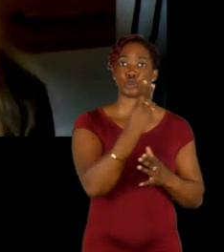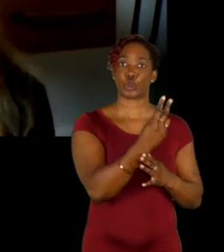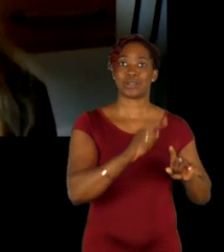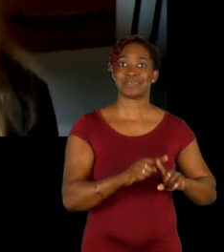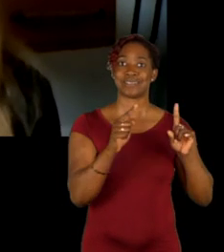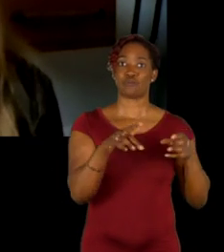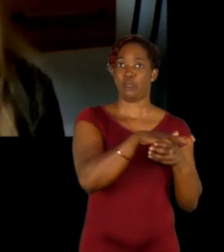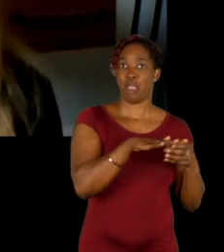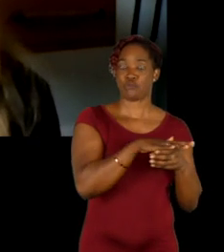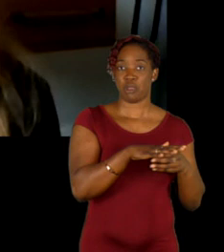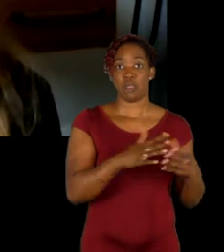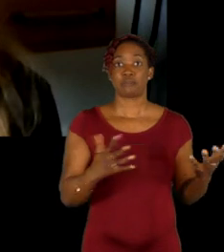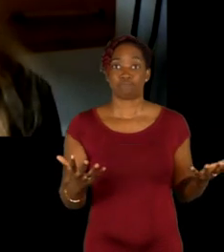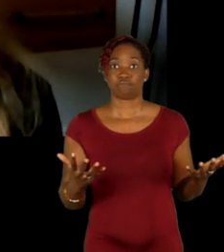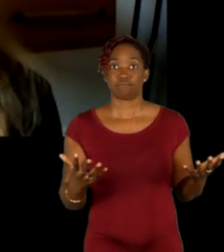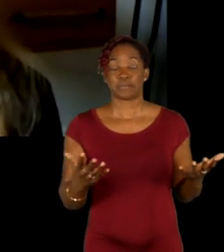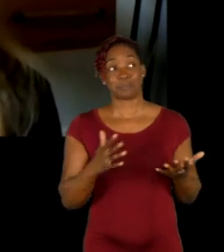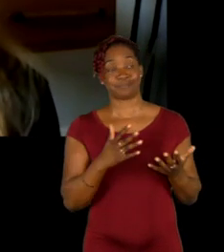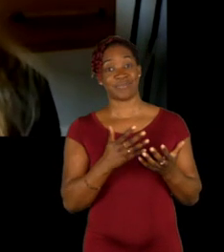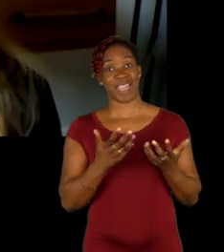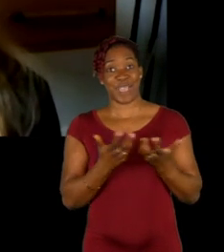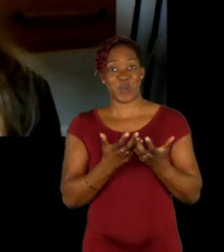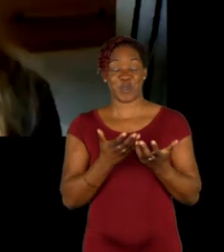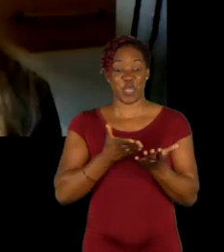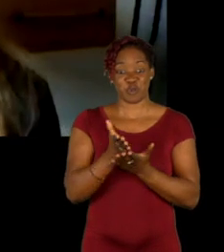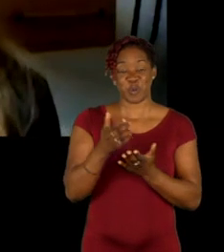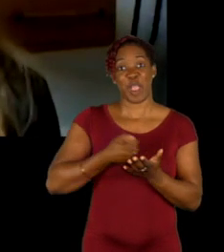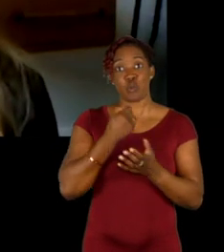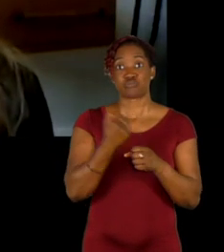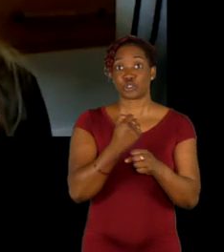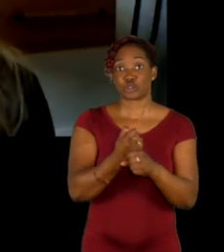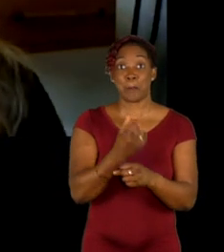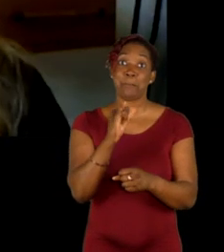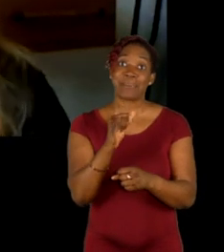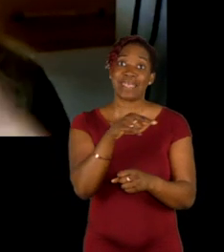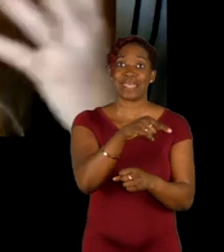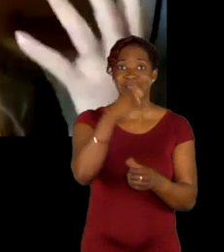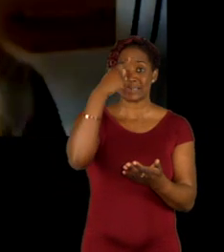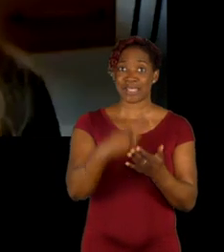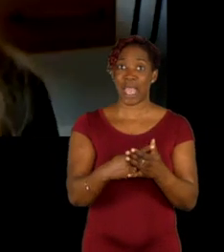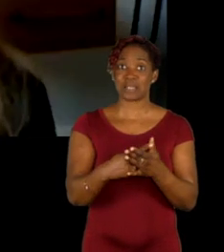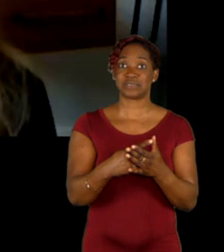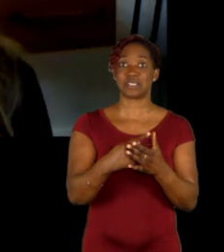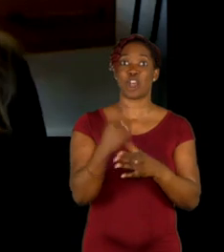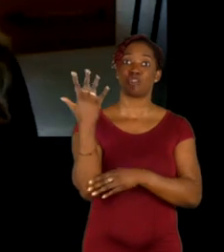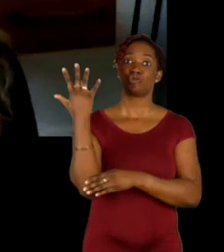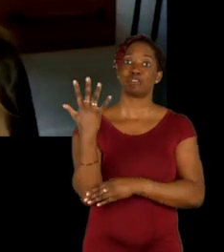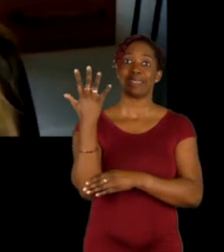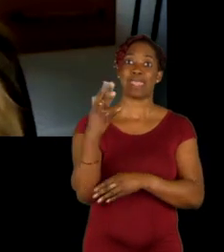emit essentially in creating our production. So offsetting could be planting trees, it could be, there's other